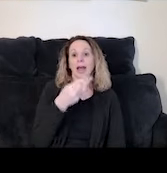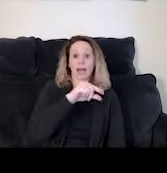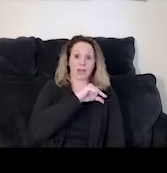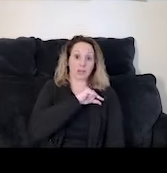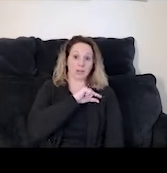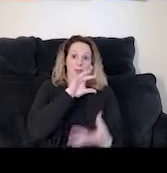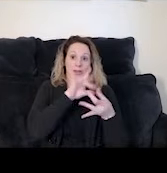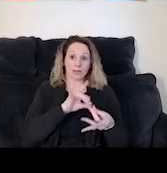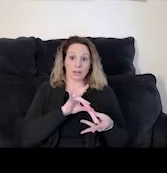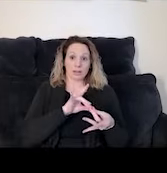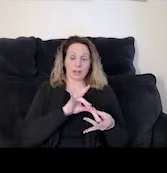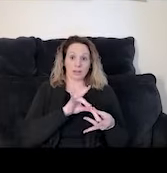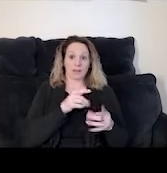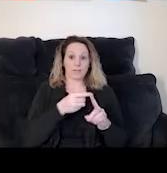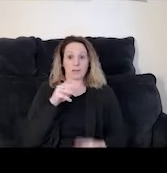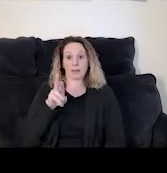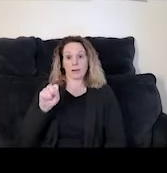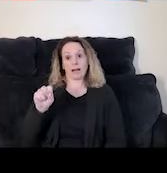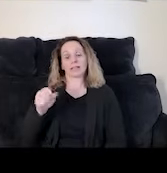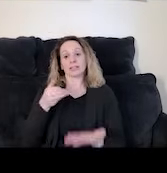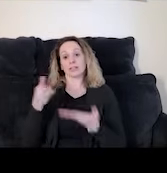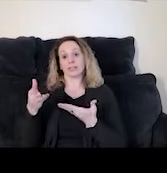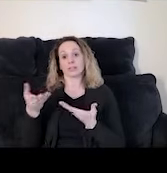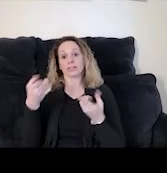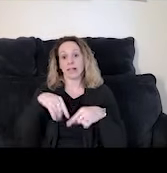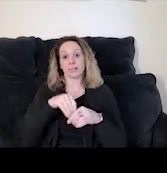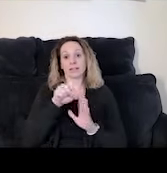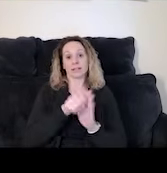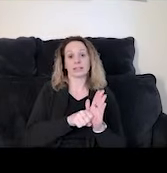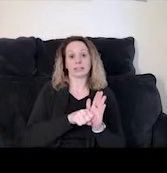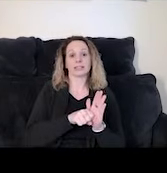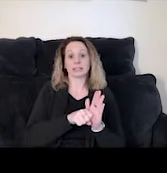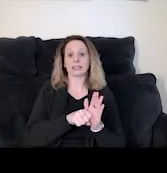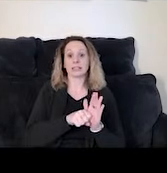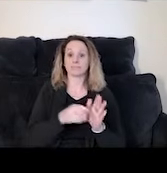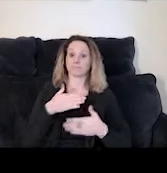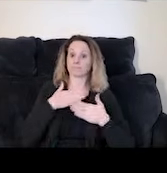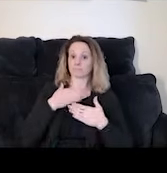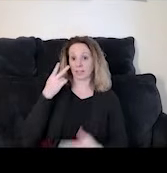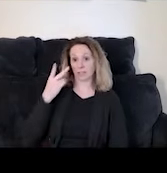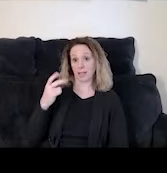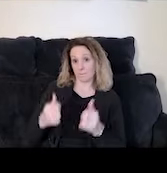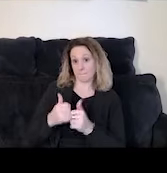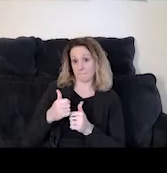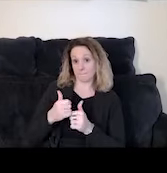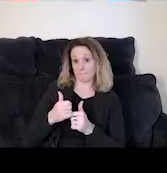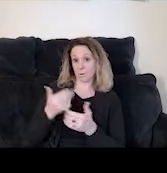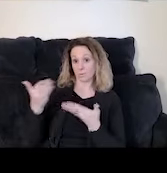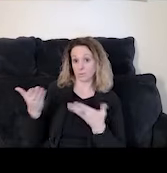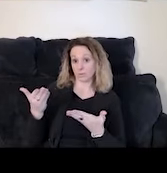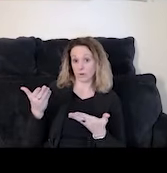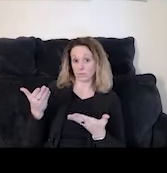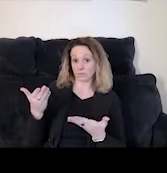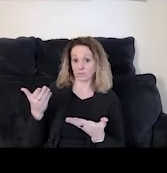that our MRSS services across the state are happening. We're delighted to see that the majority of services are